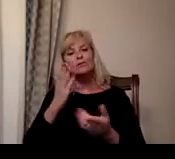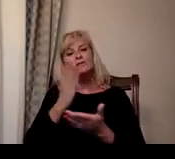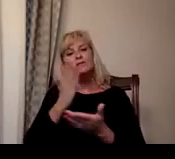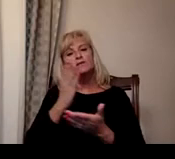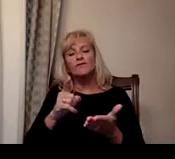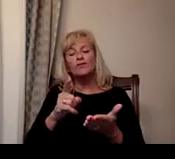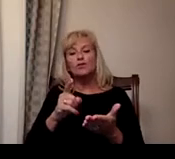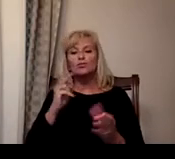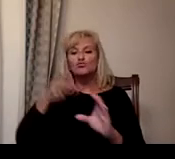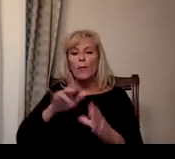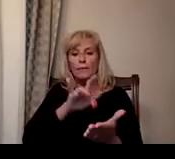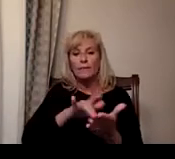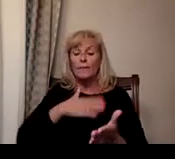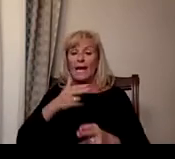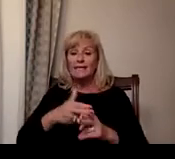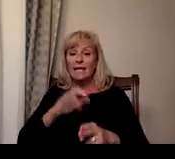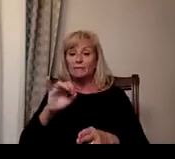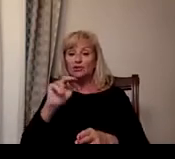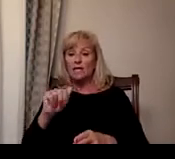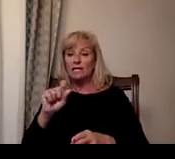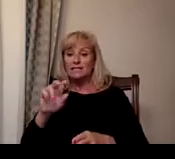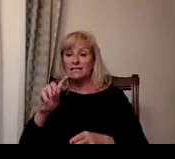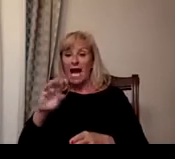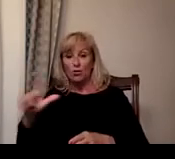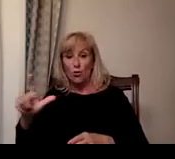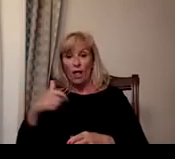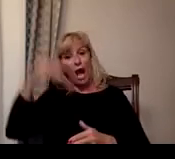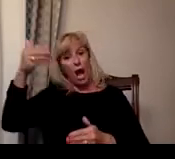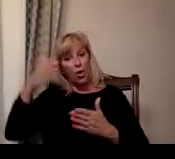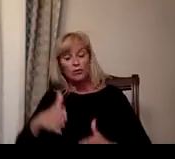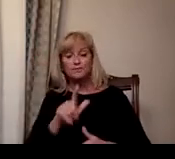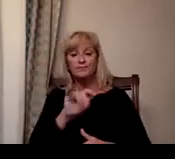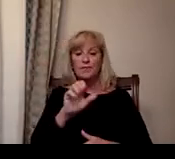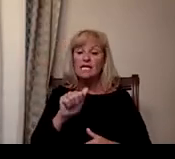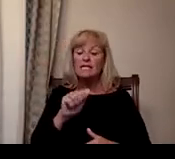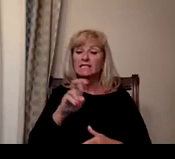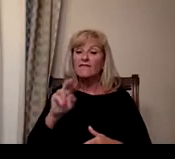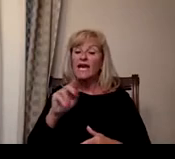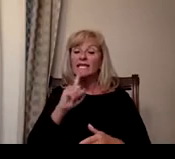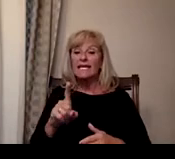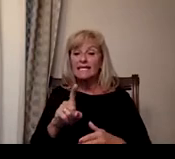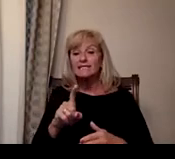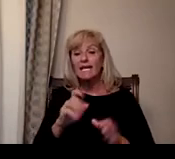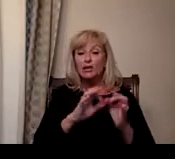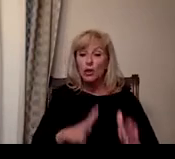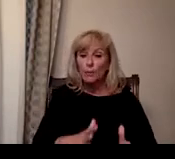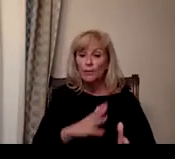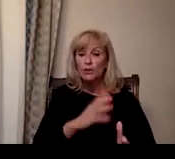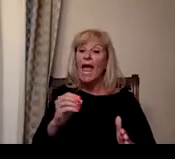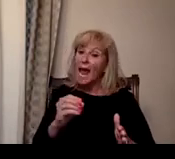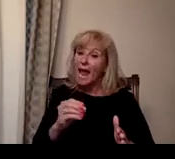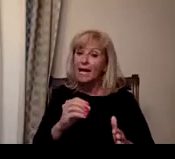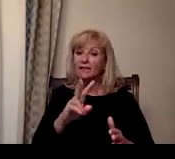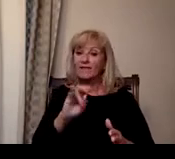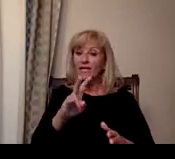Lisa Venn. My name is Jenna Stockwell, your host. Lisa Venn is an interpreter. She's also a ViV Life consultant. She has been so great to be able